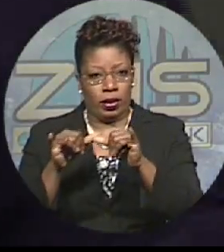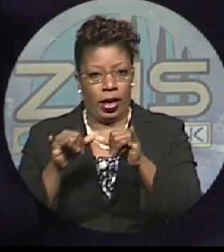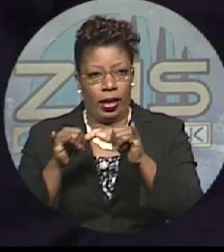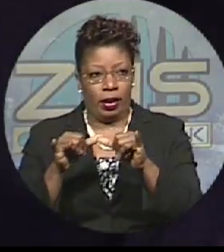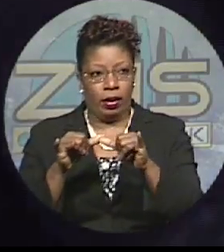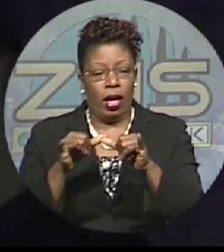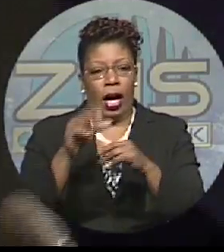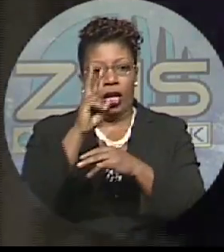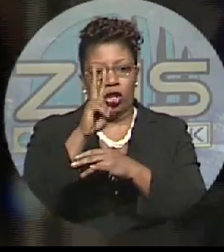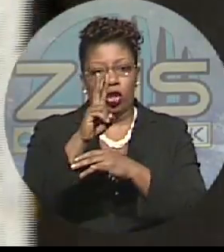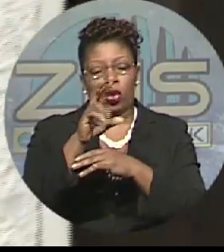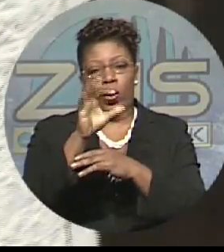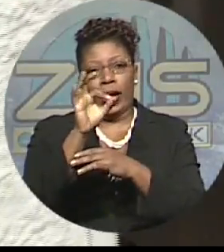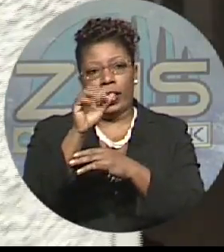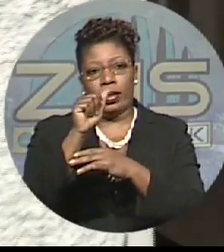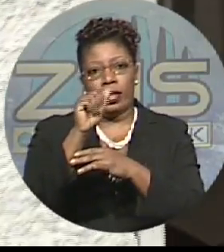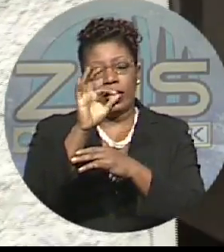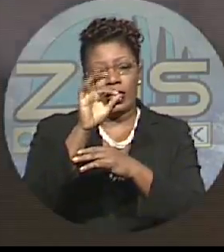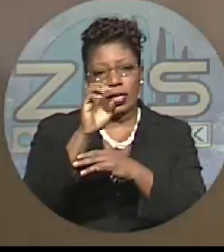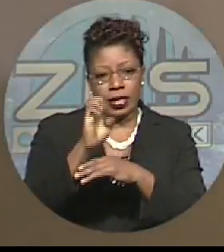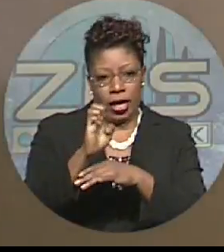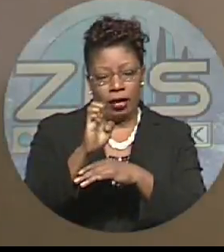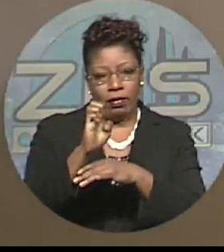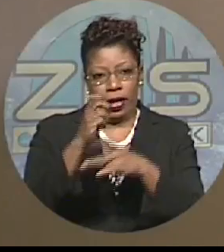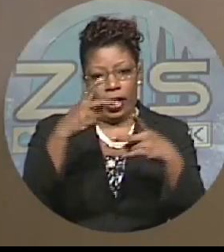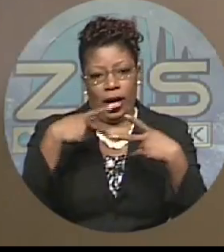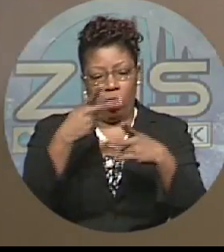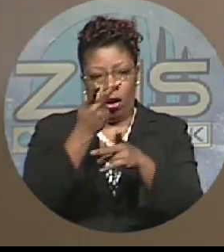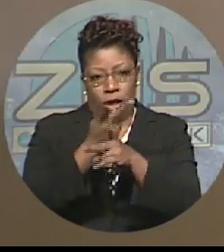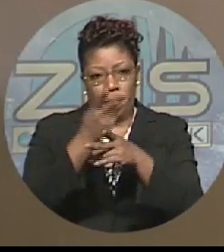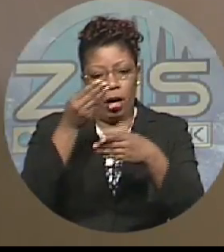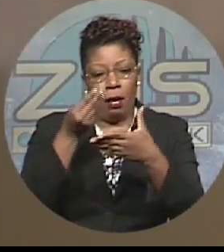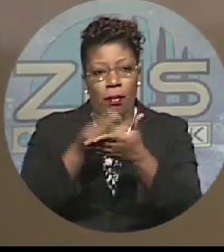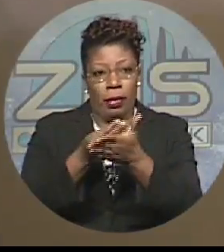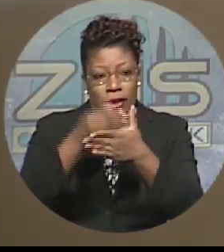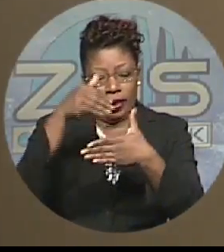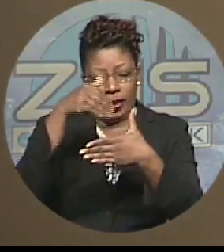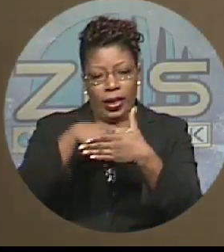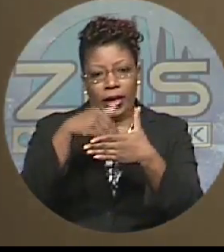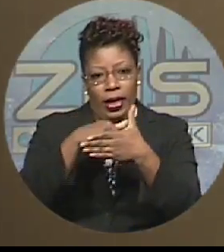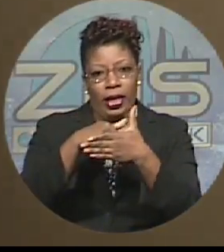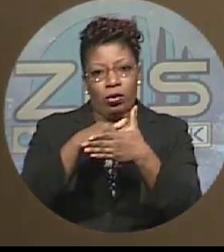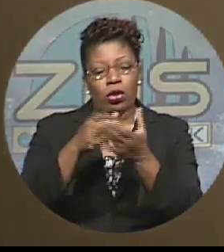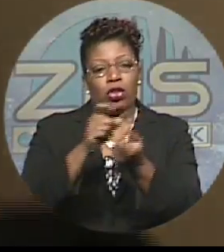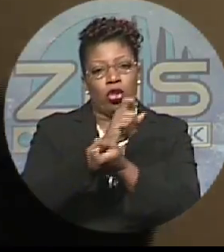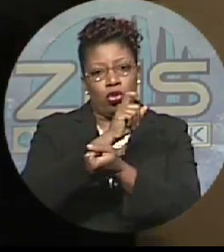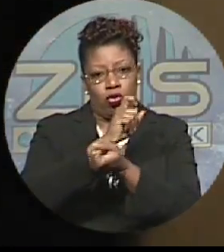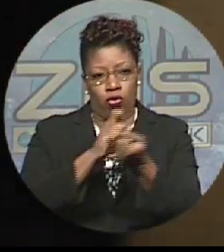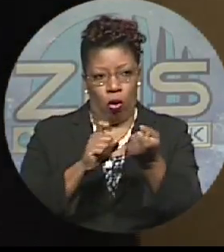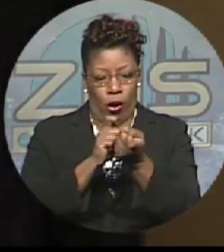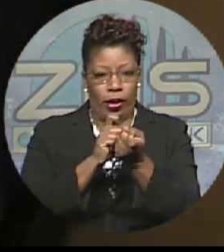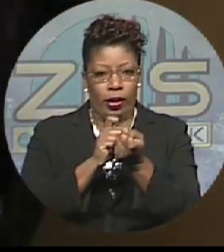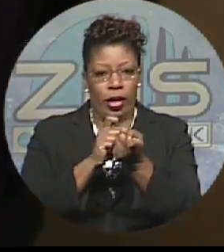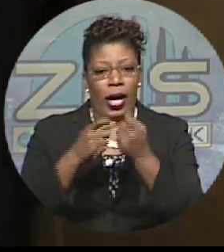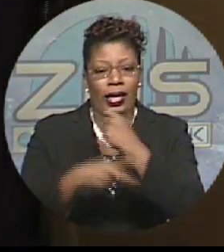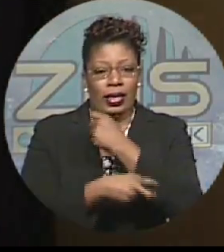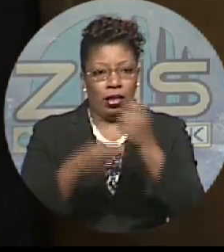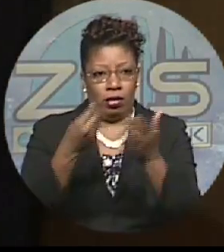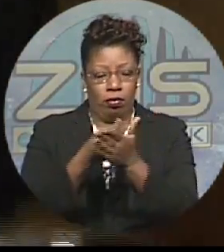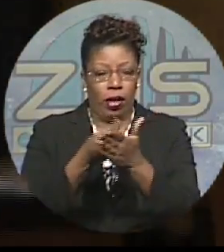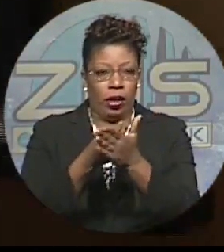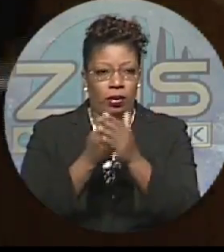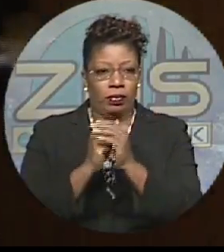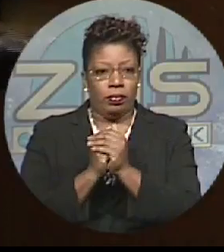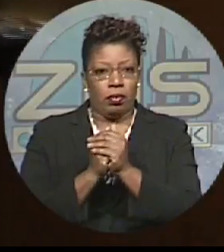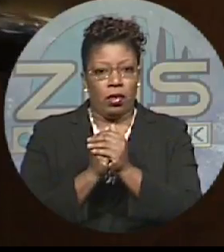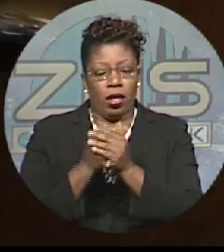two safes with a significant sum of cash missing. We asked the ambassador if he believed the break-in had anything to do with the recent roundup